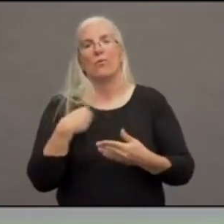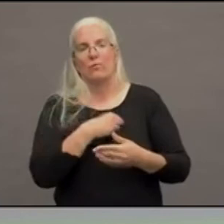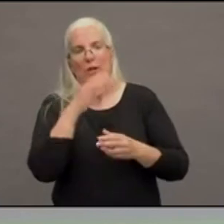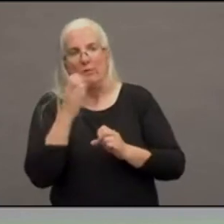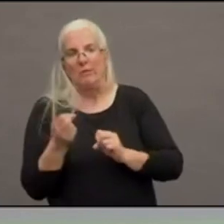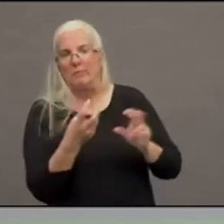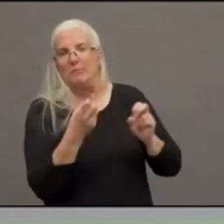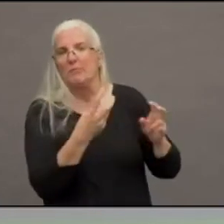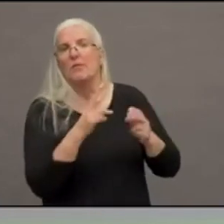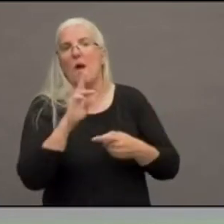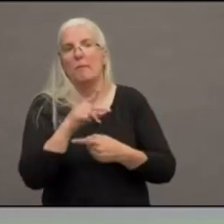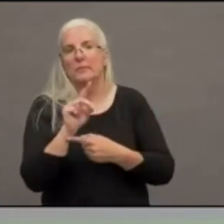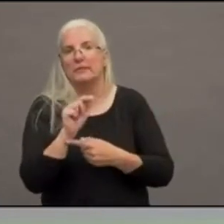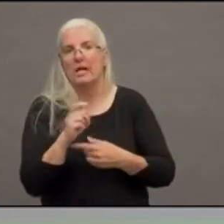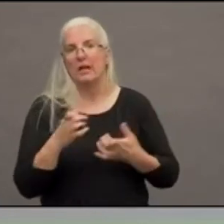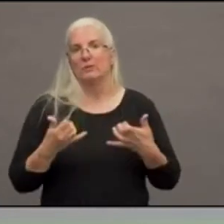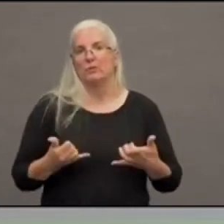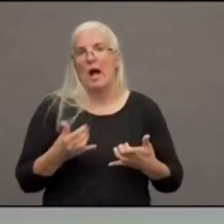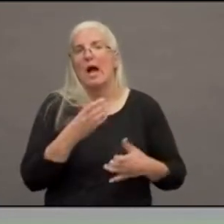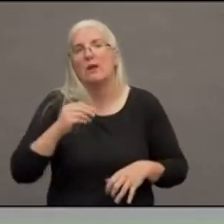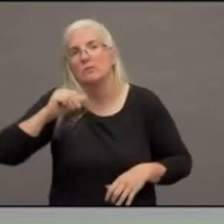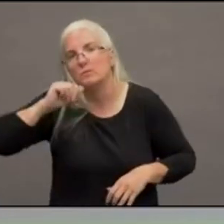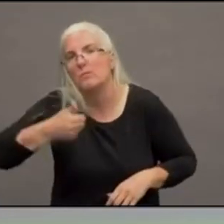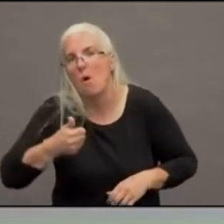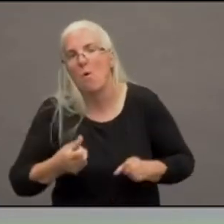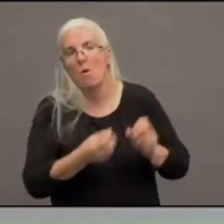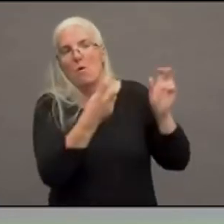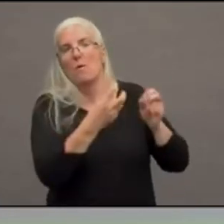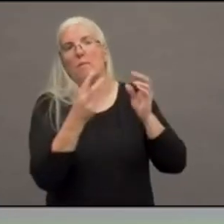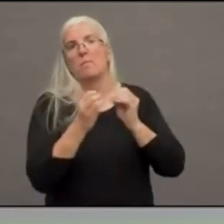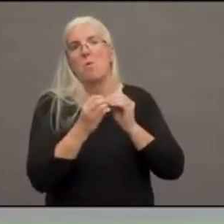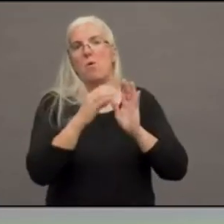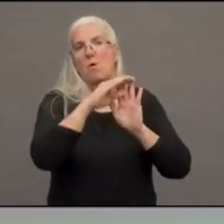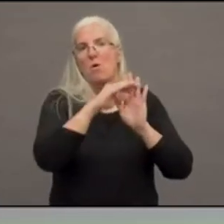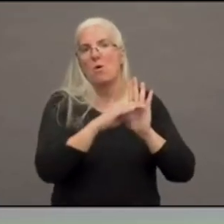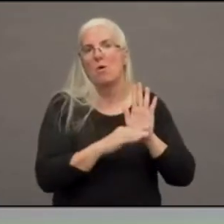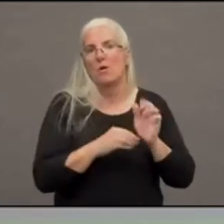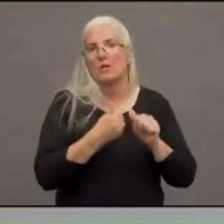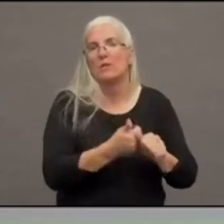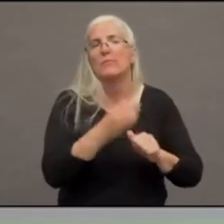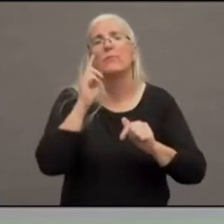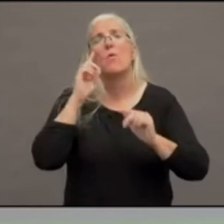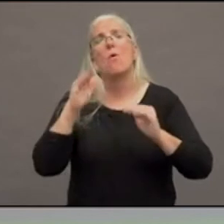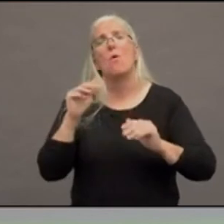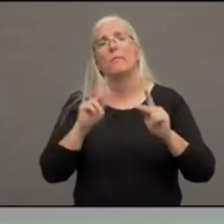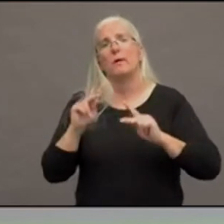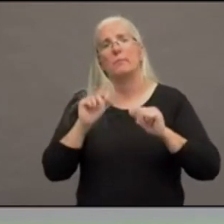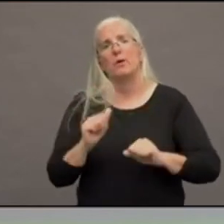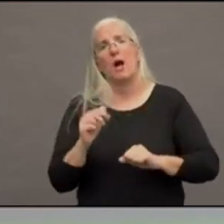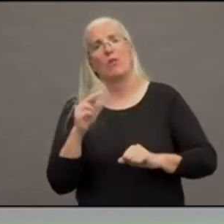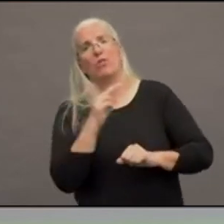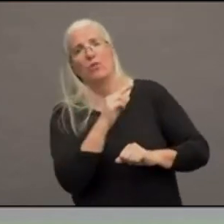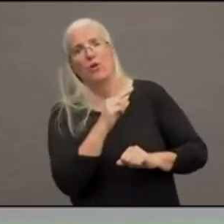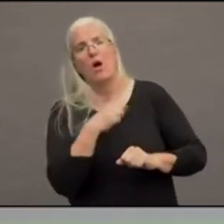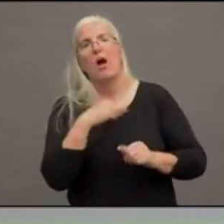today, later today, and tomorrow. And so hopefully people will keep an eye on that. And let me just repeat those